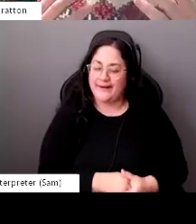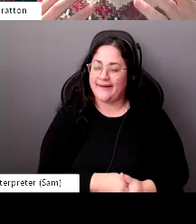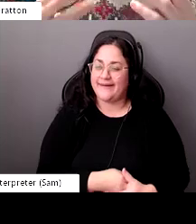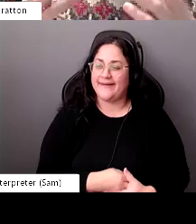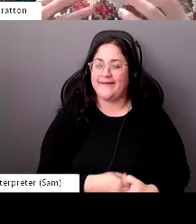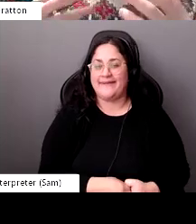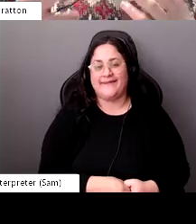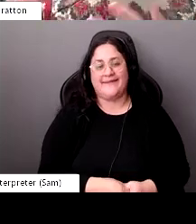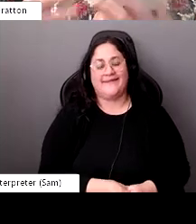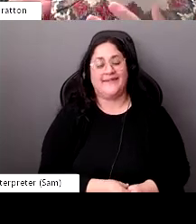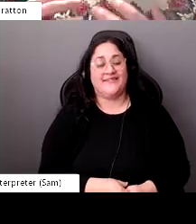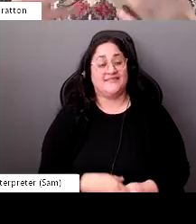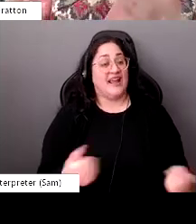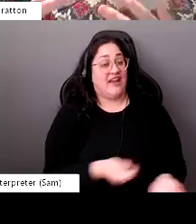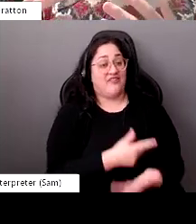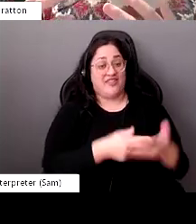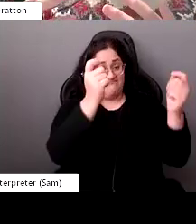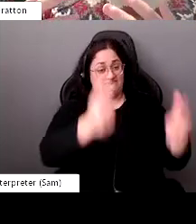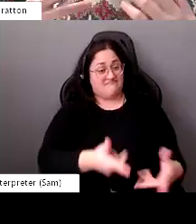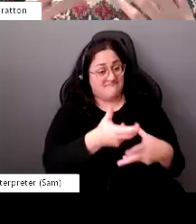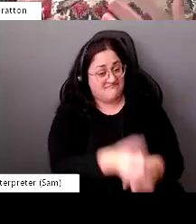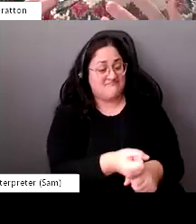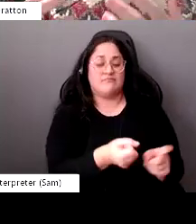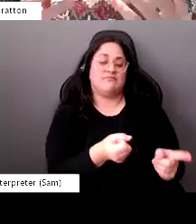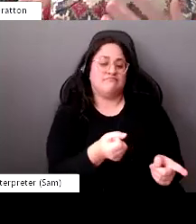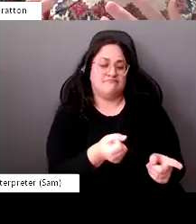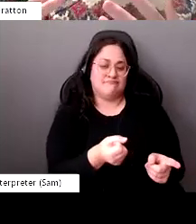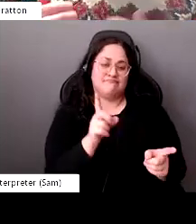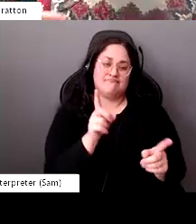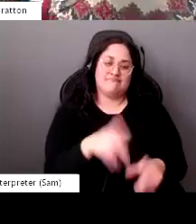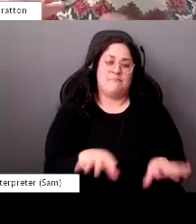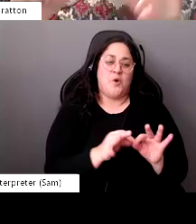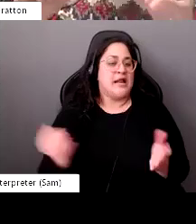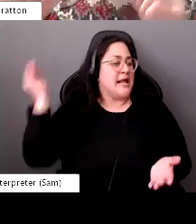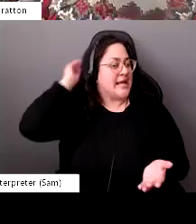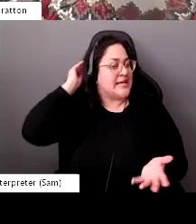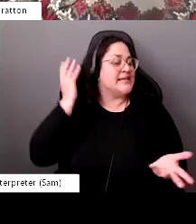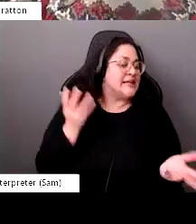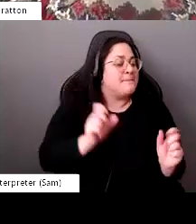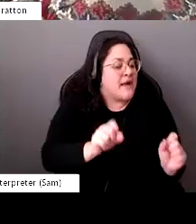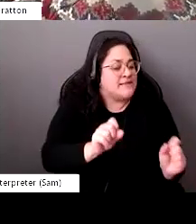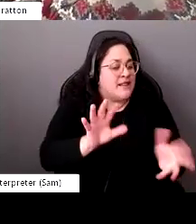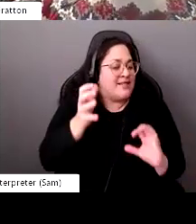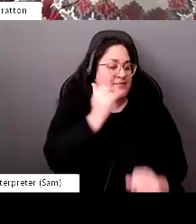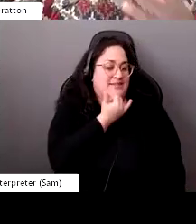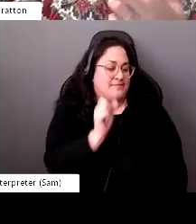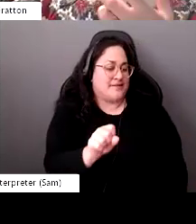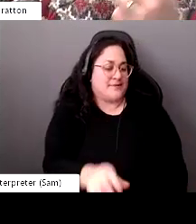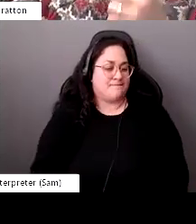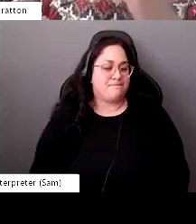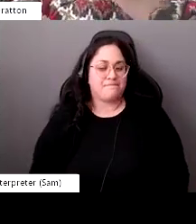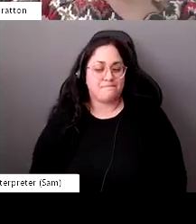you ask someone else to review the letter or the email that you wrote, even a short message. You